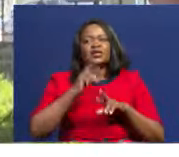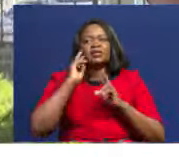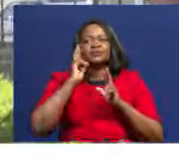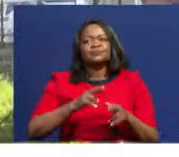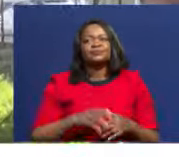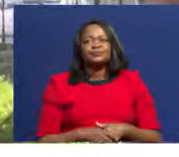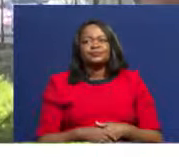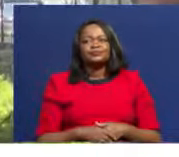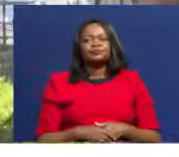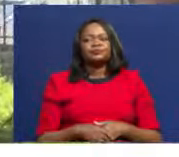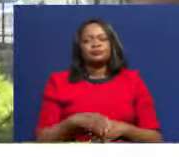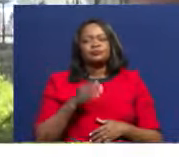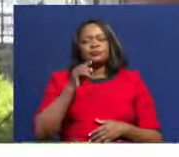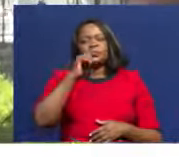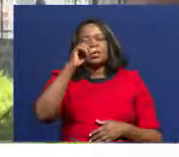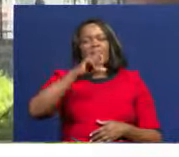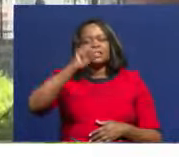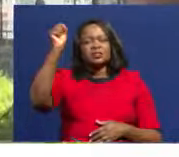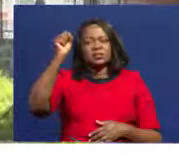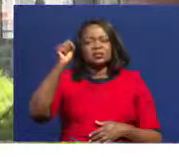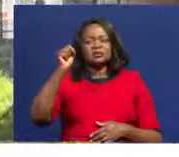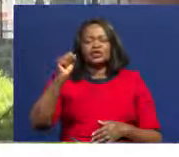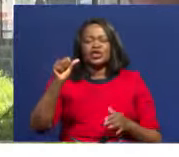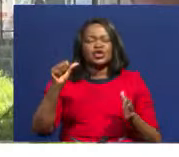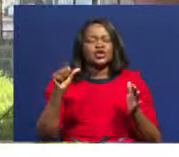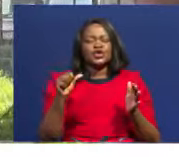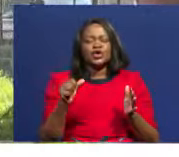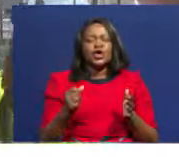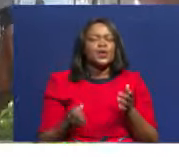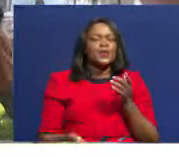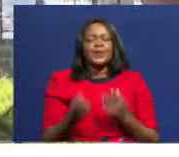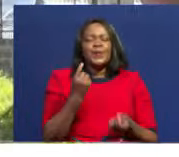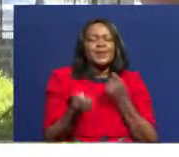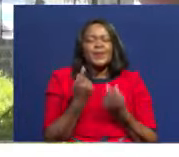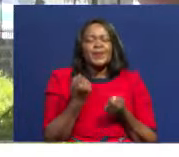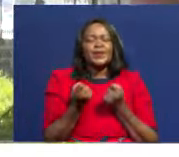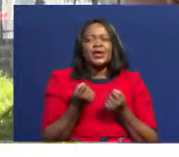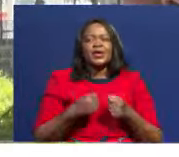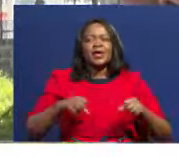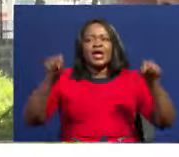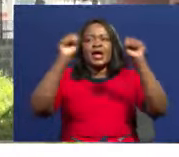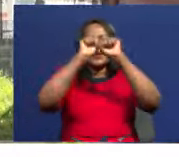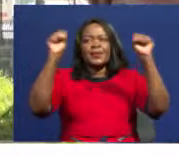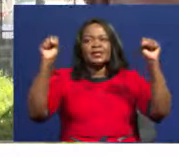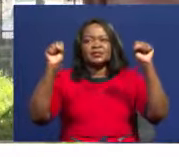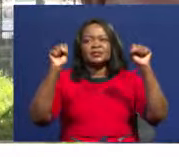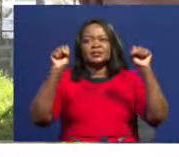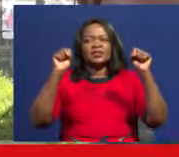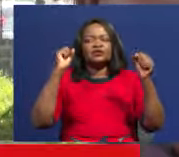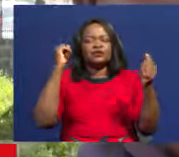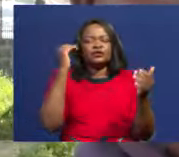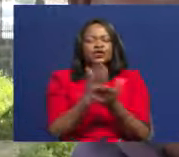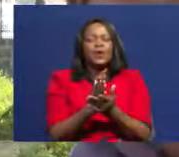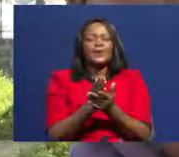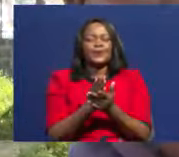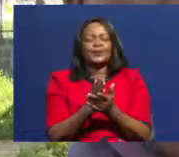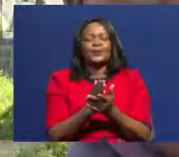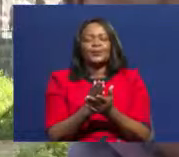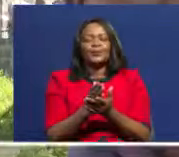our agencies who let rupture. Tumeona president amesimamisha financial bill.